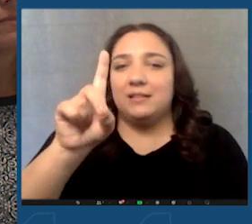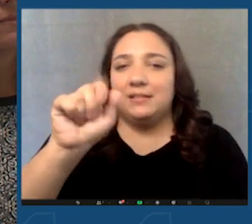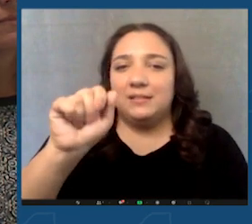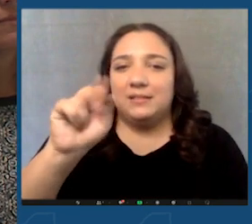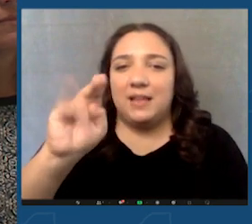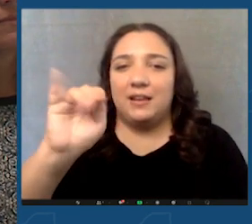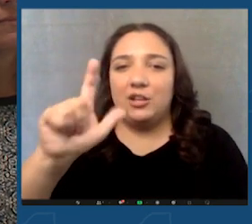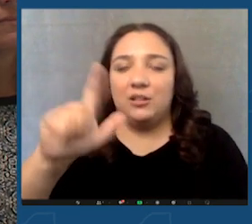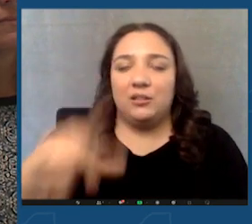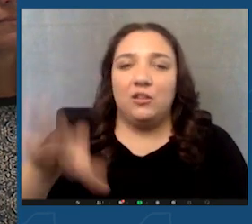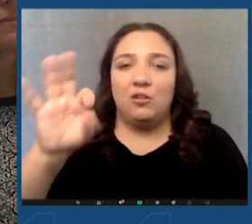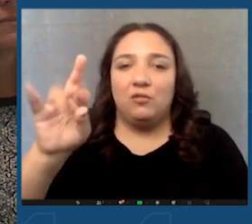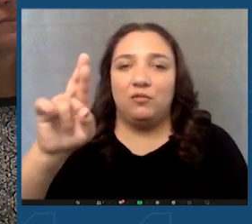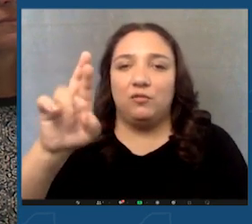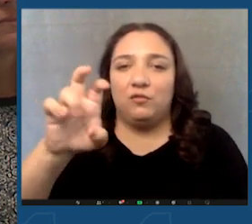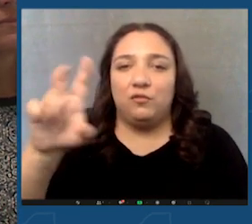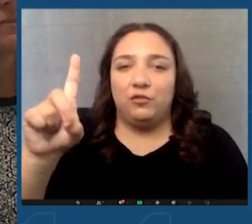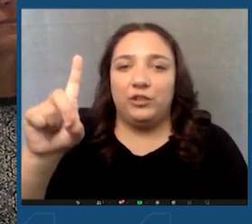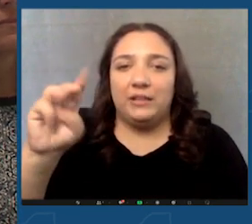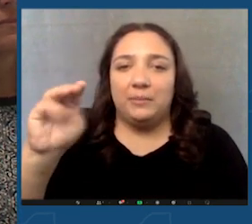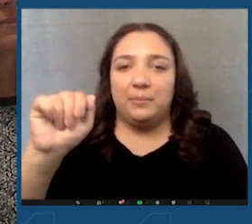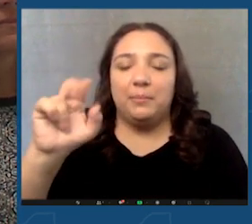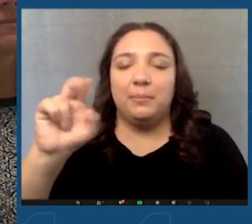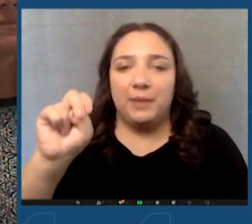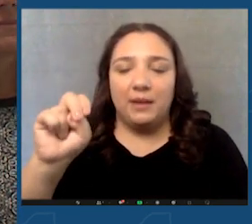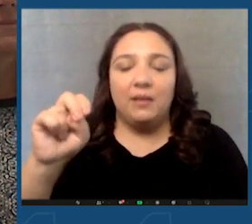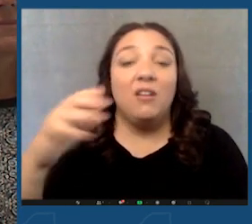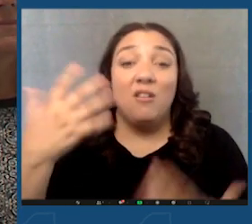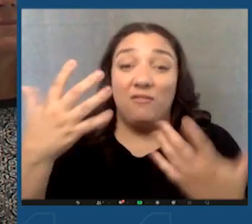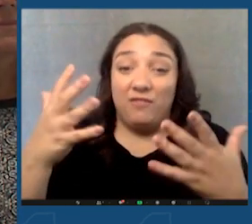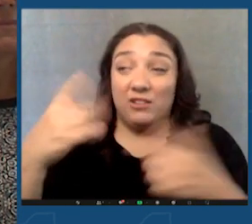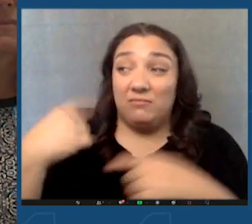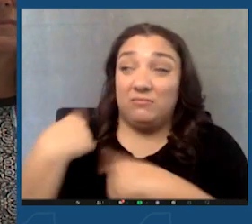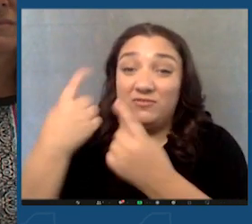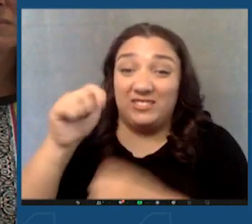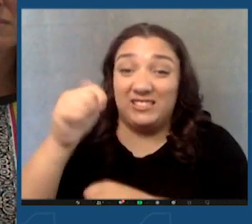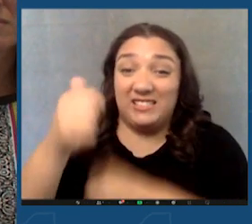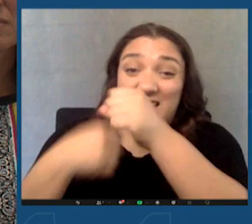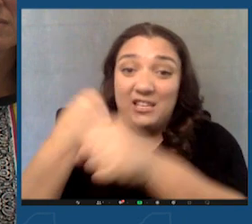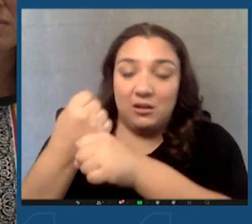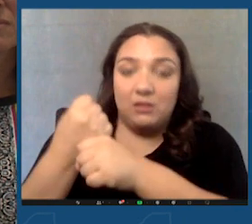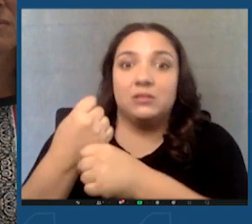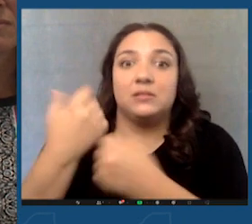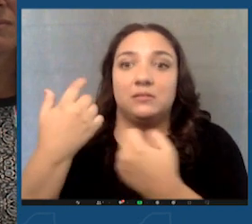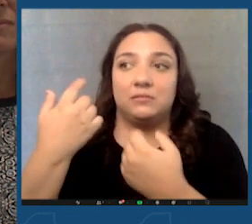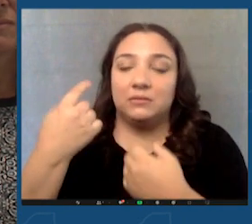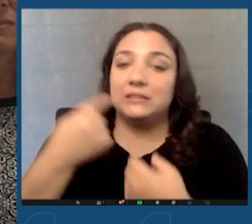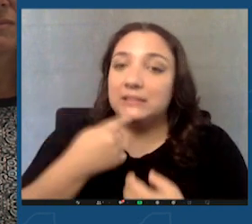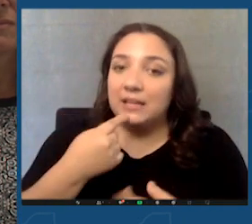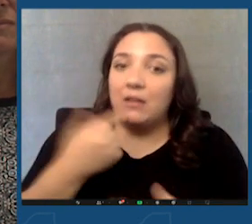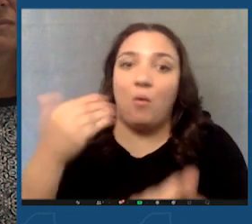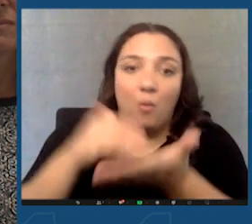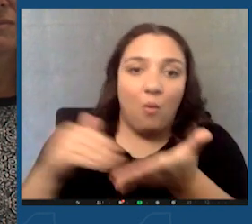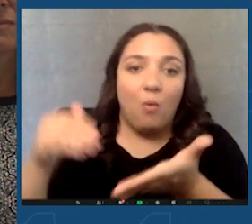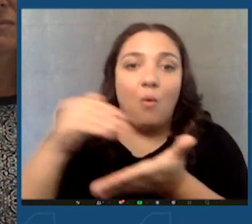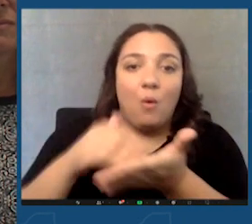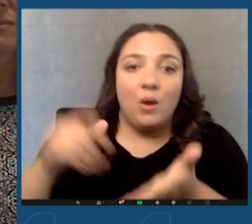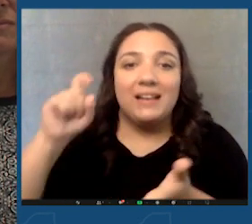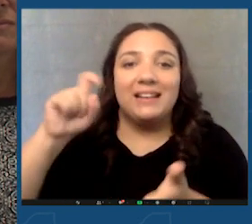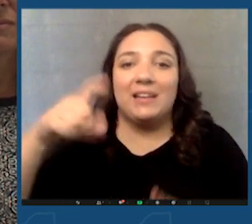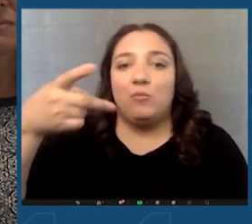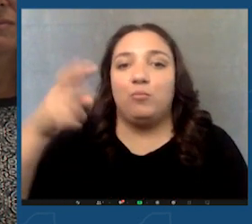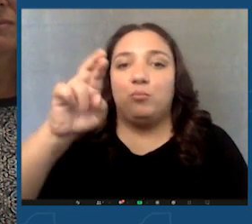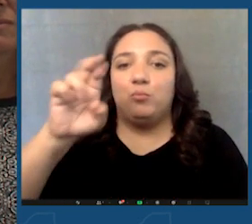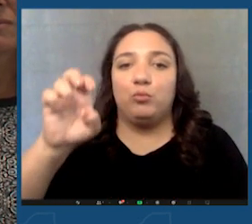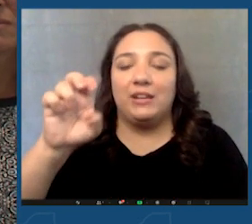of saying we need to have pre-K for the children of West Hempstead. Also, again, the school board, a critical role. Karen Brome is